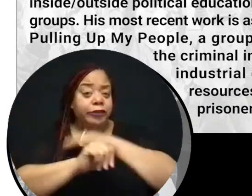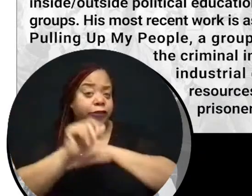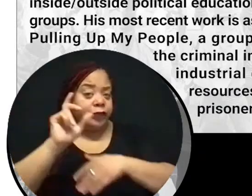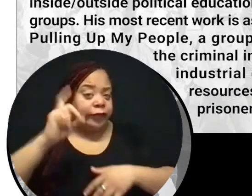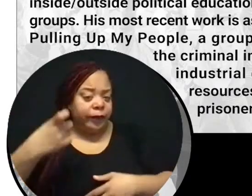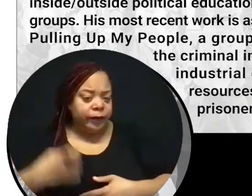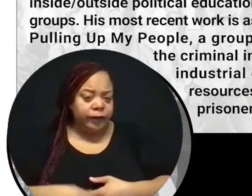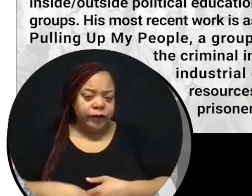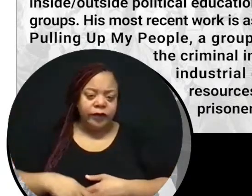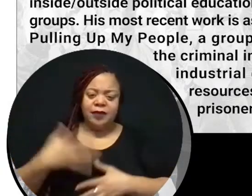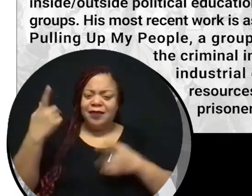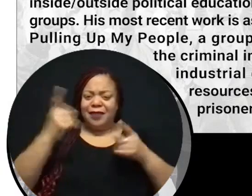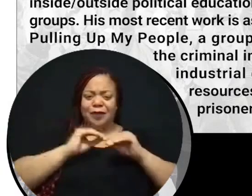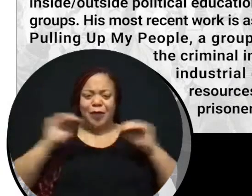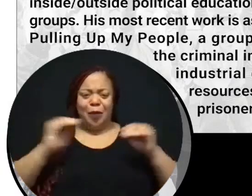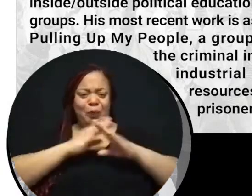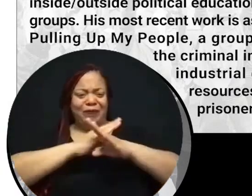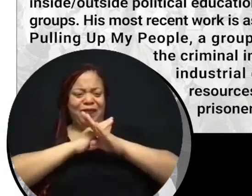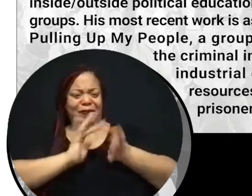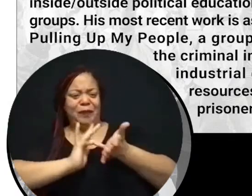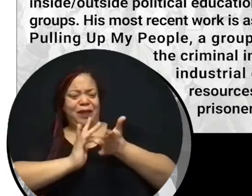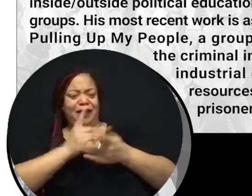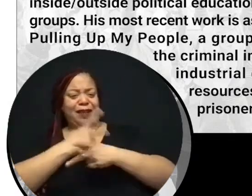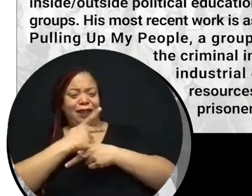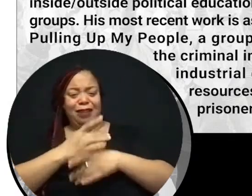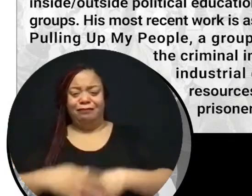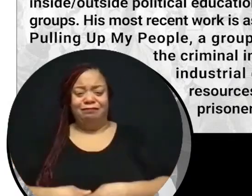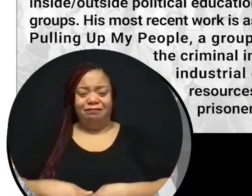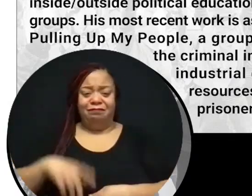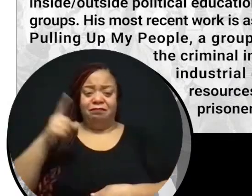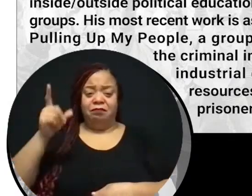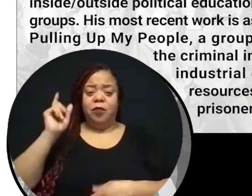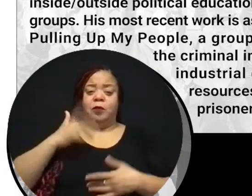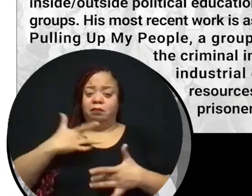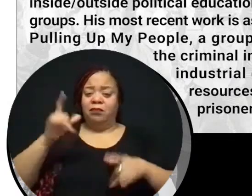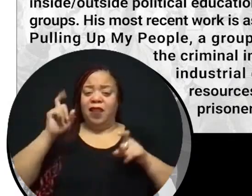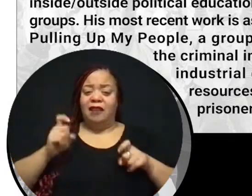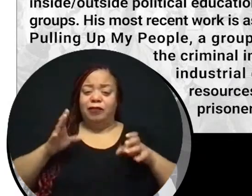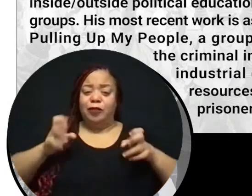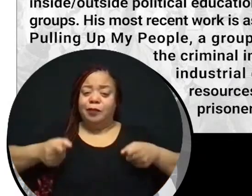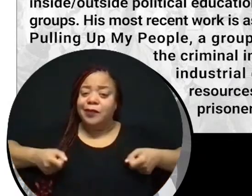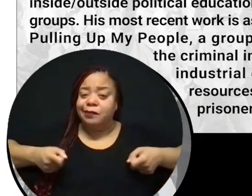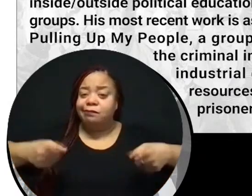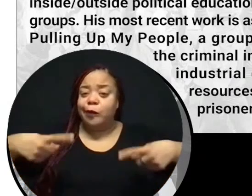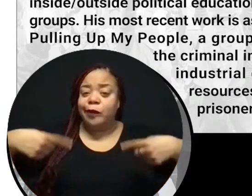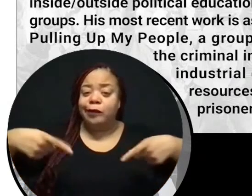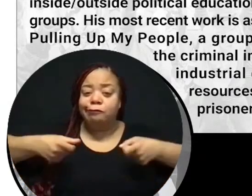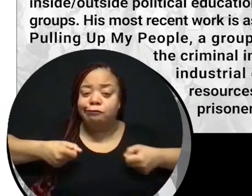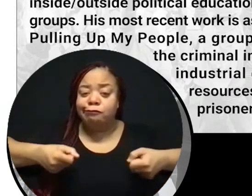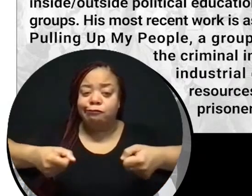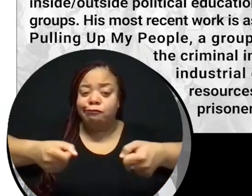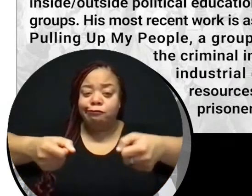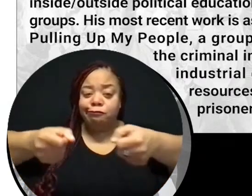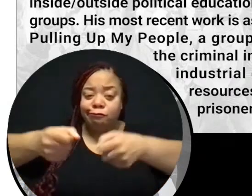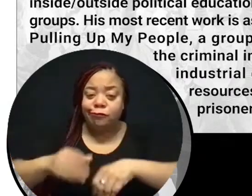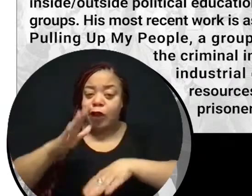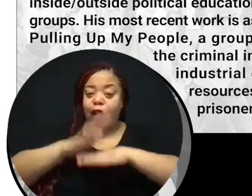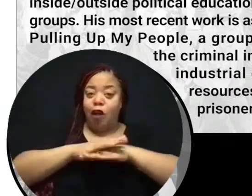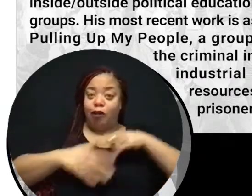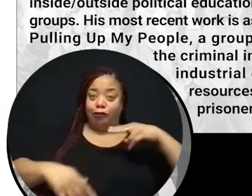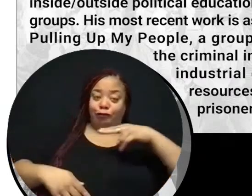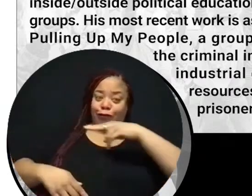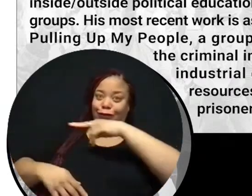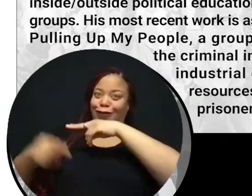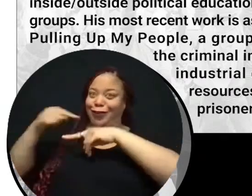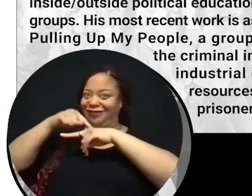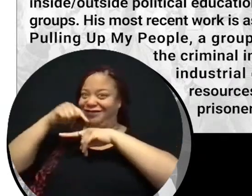So I'm going down to medical, and they say to me like, "Nah, you're okay." And clearly I'm not okay. I know my body.